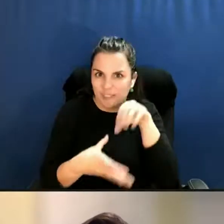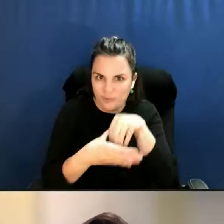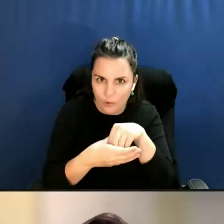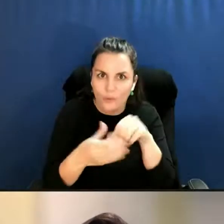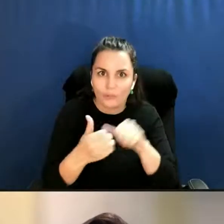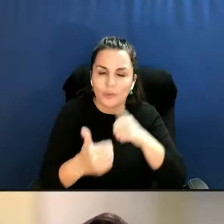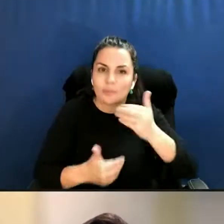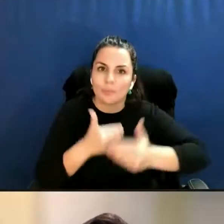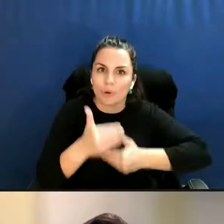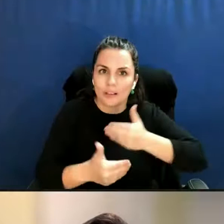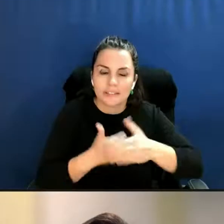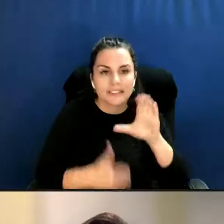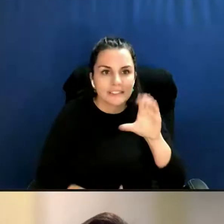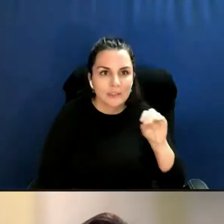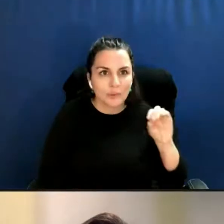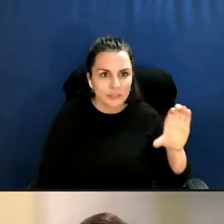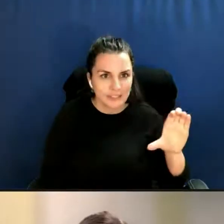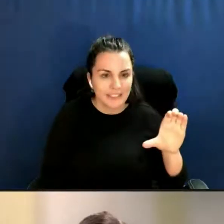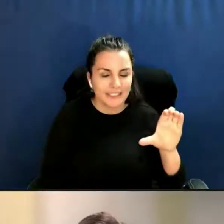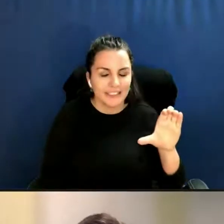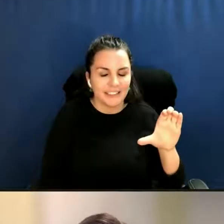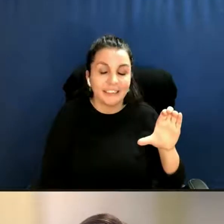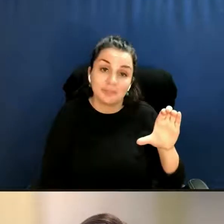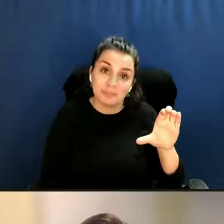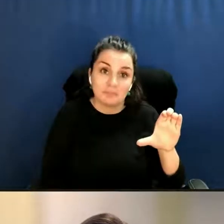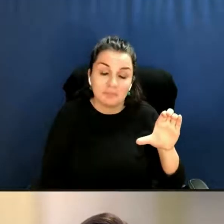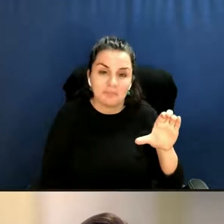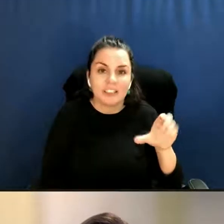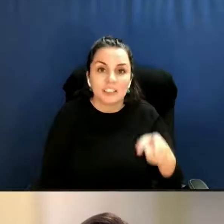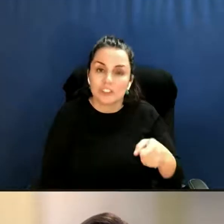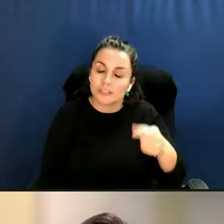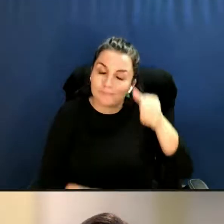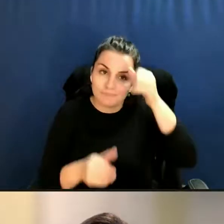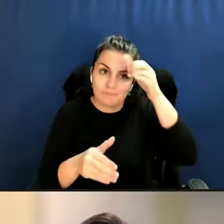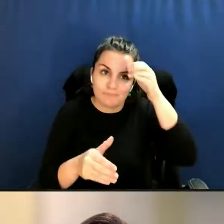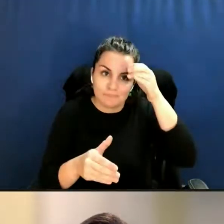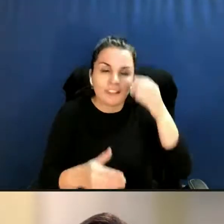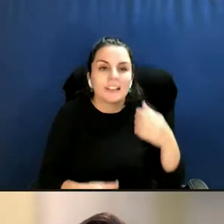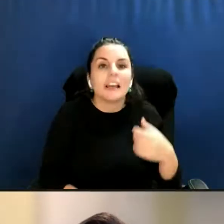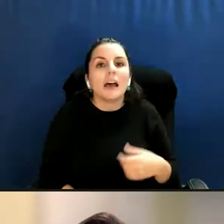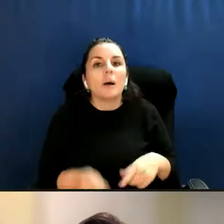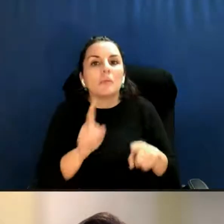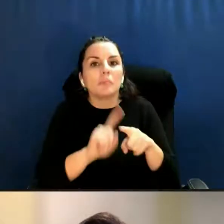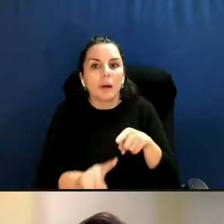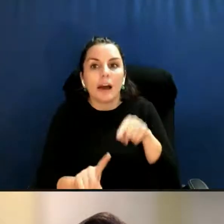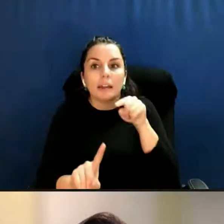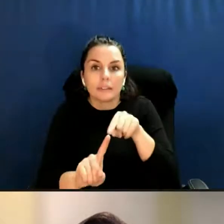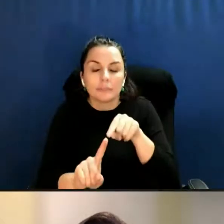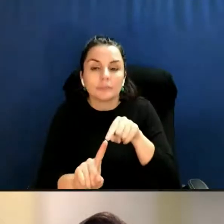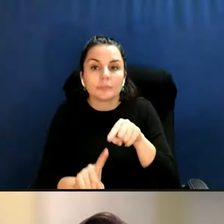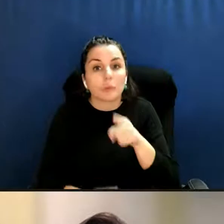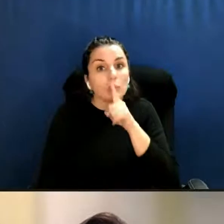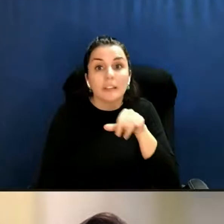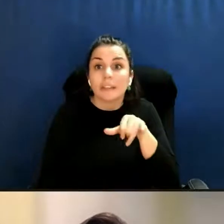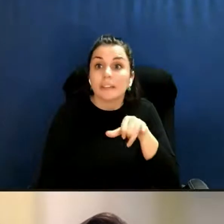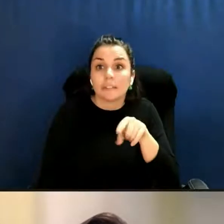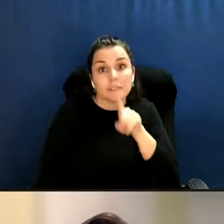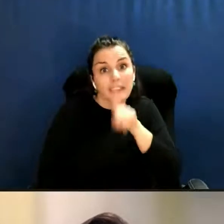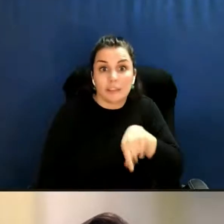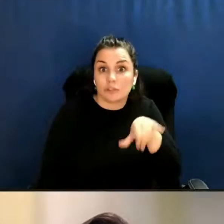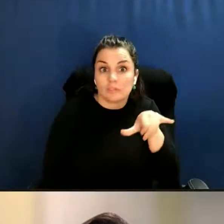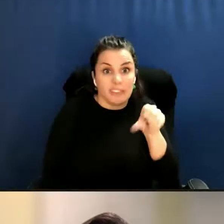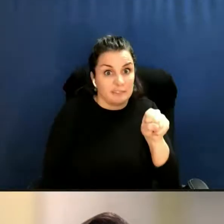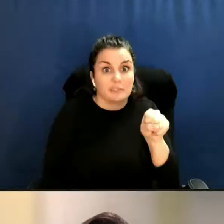processes our COCs, I'd be happy to send it to her. But the answer is yes. I mean,